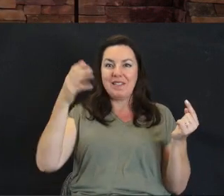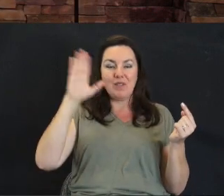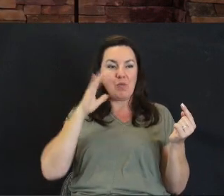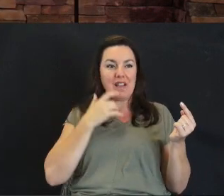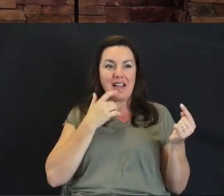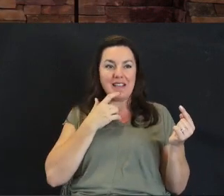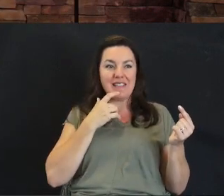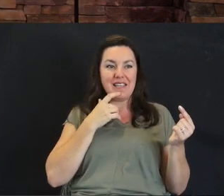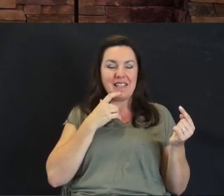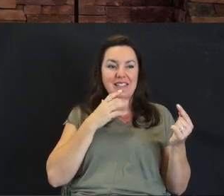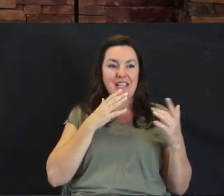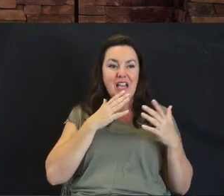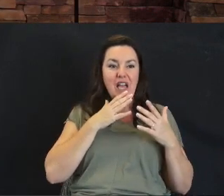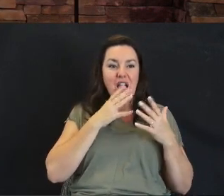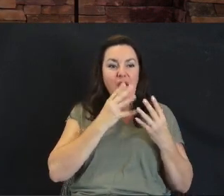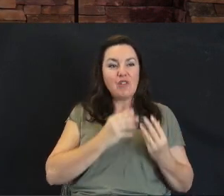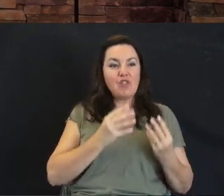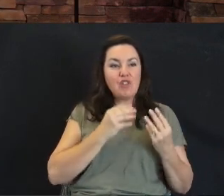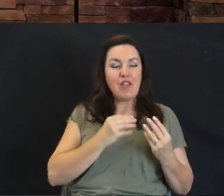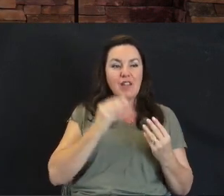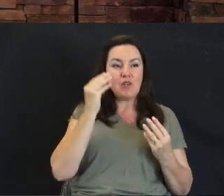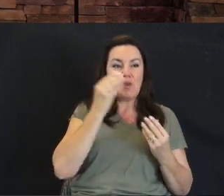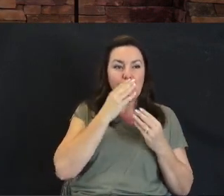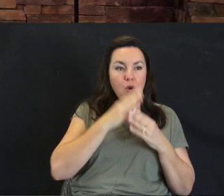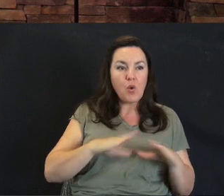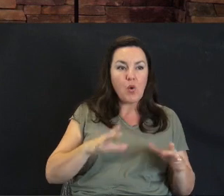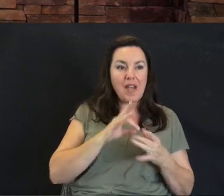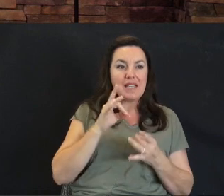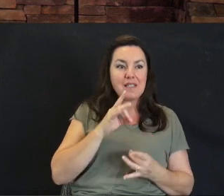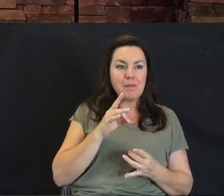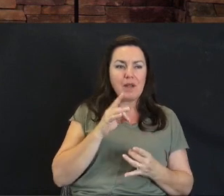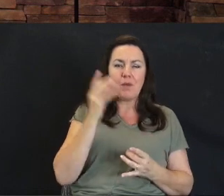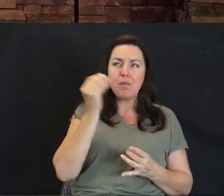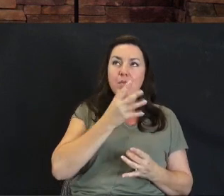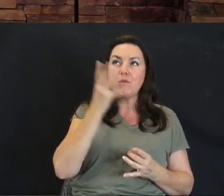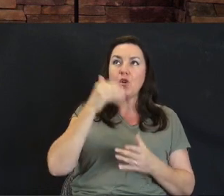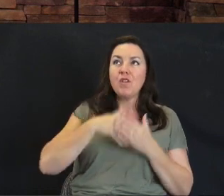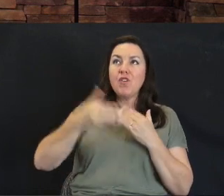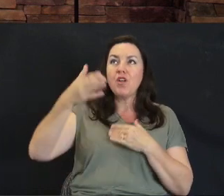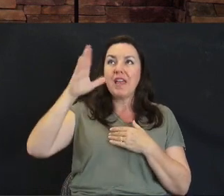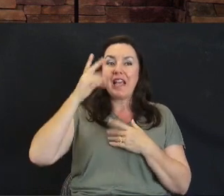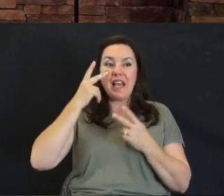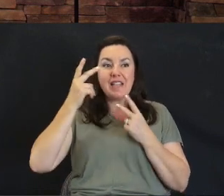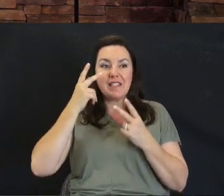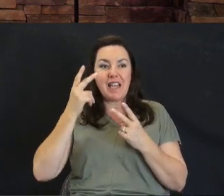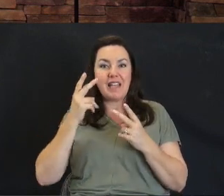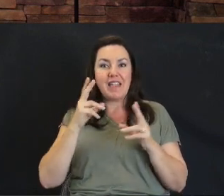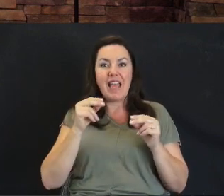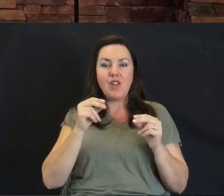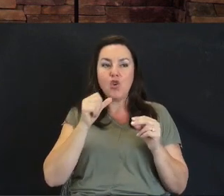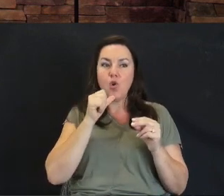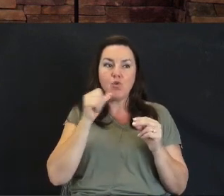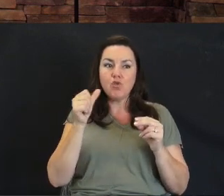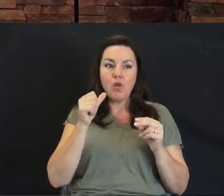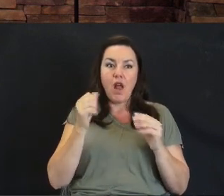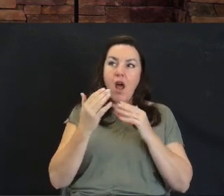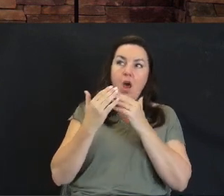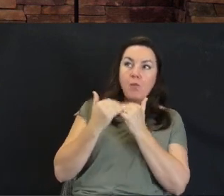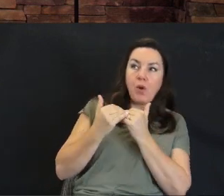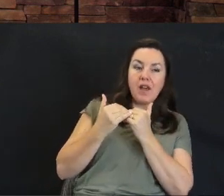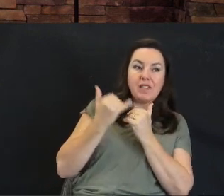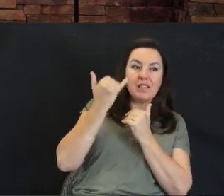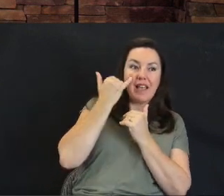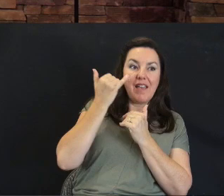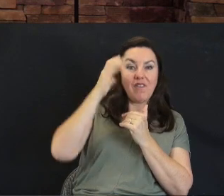A gentle and quiet spirit Is beautiful in God's sight There's no shame in that And no you're not being oppressed If a husband is over you And he is leading you And you're